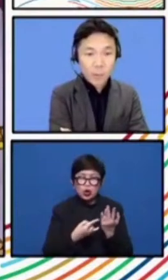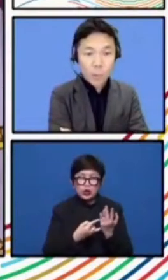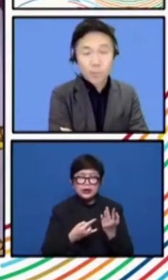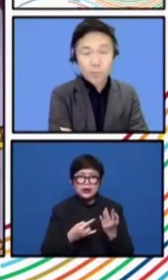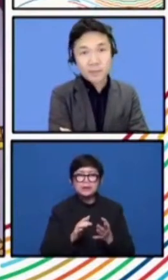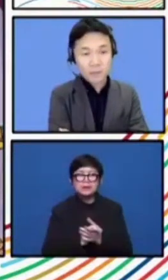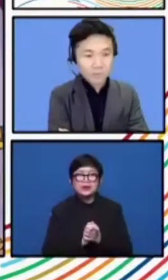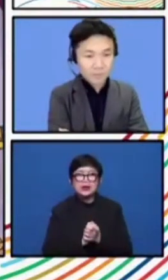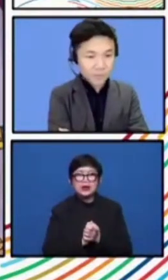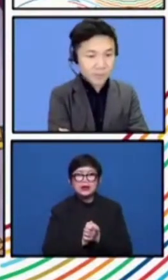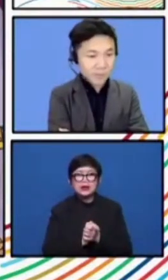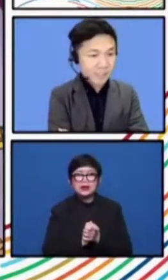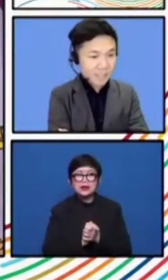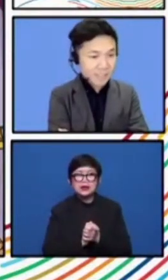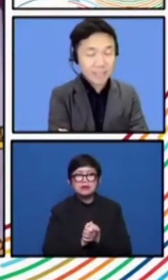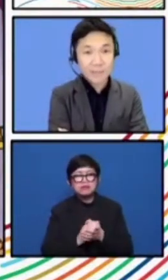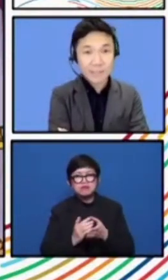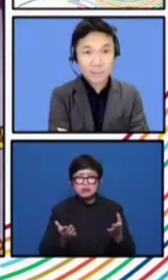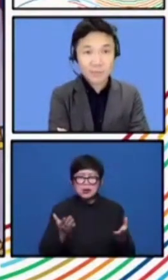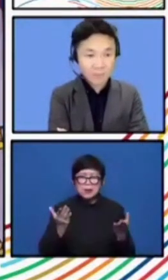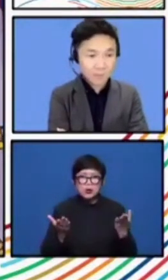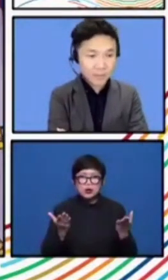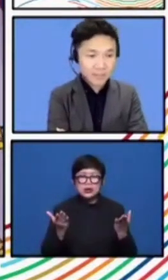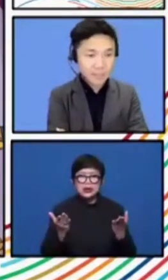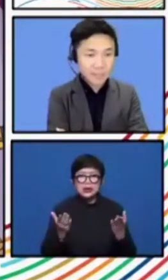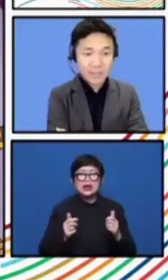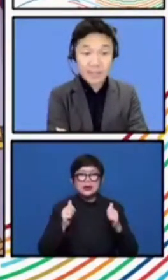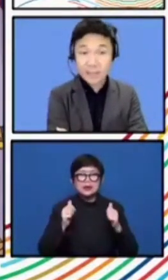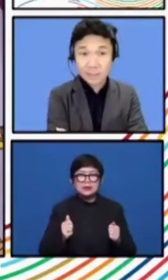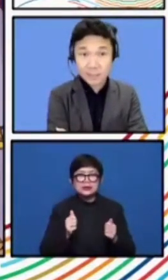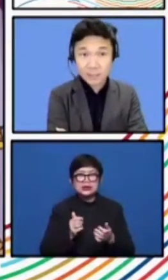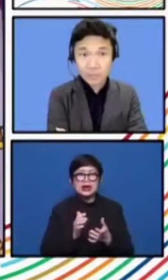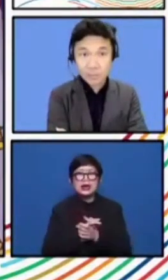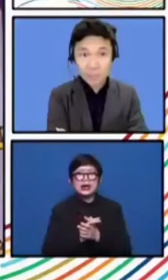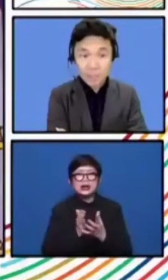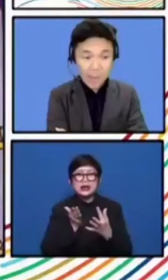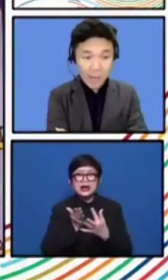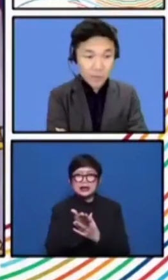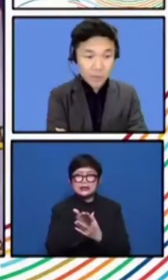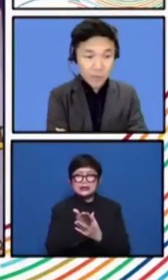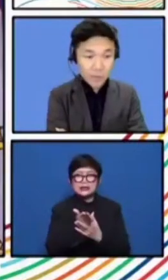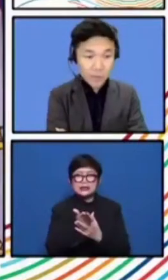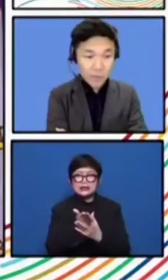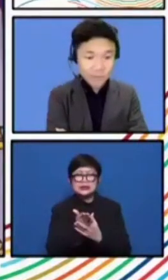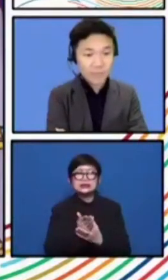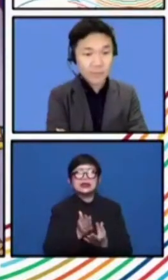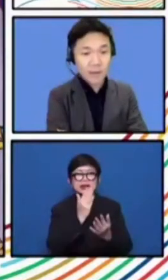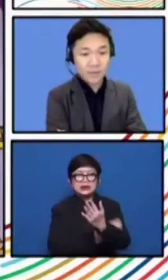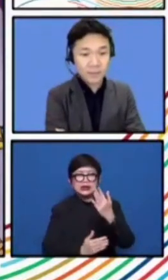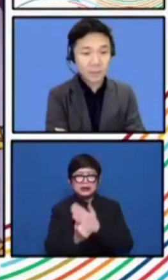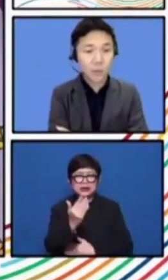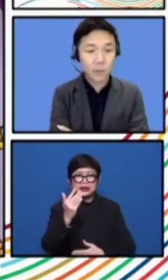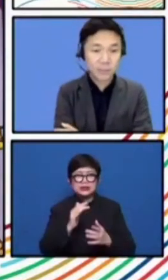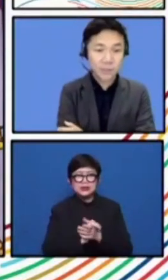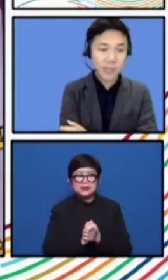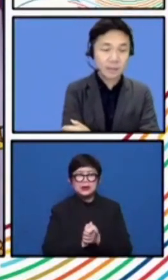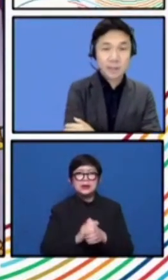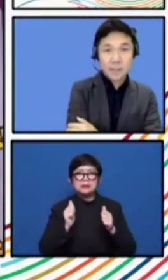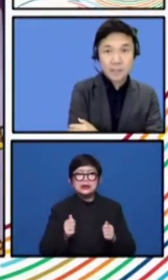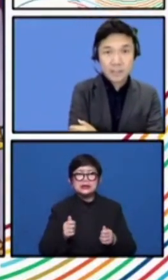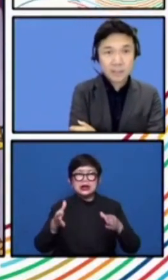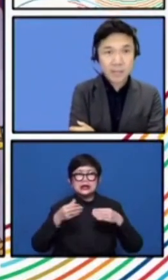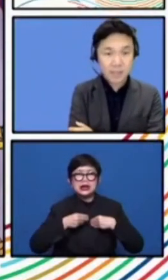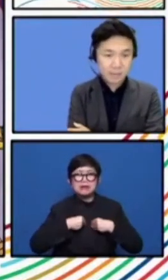that all persons with different needs and types of disabilities can access and receive the benefits according to their